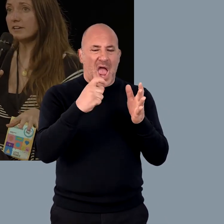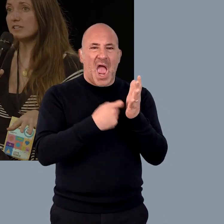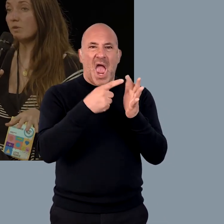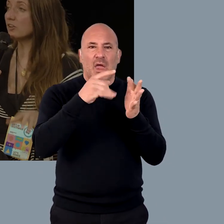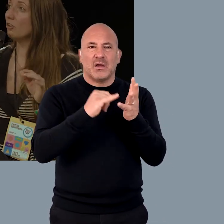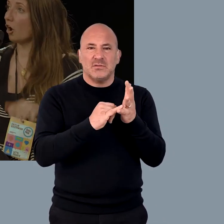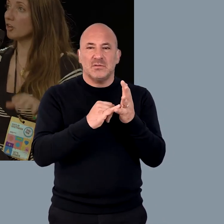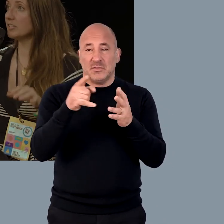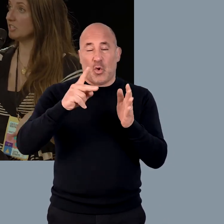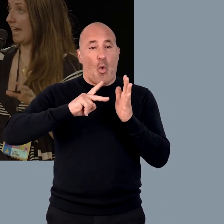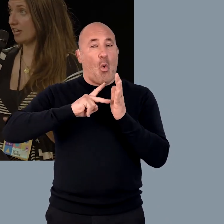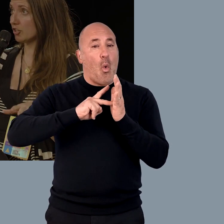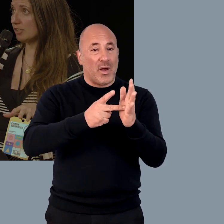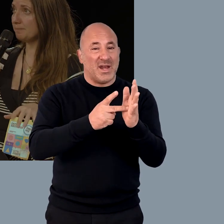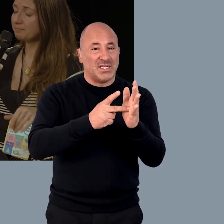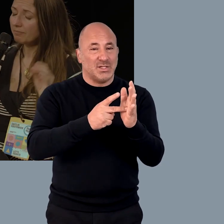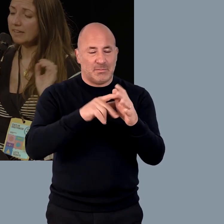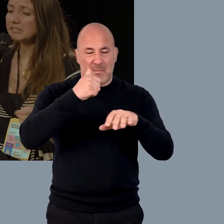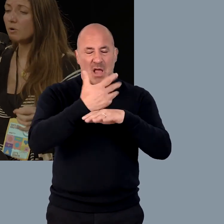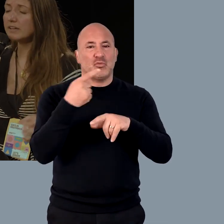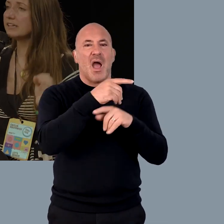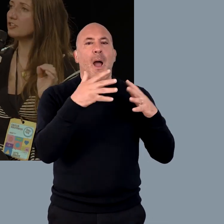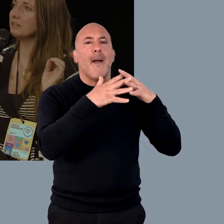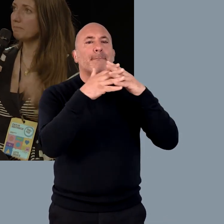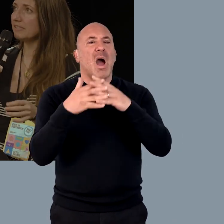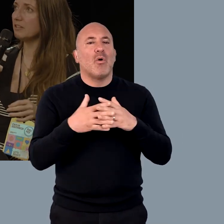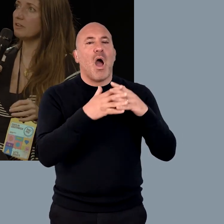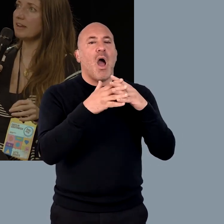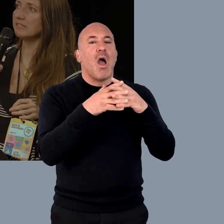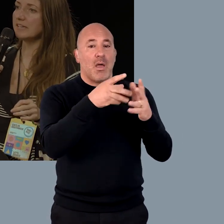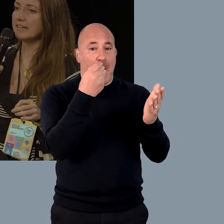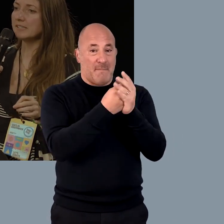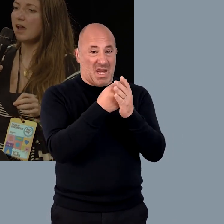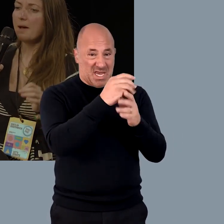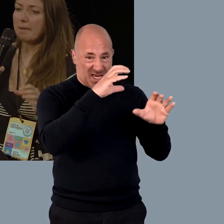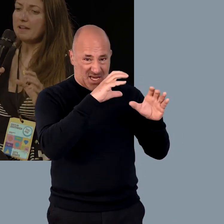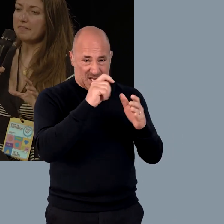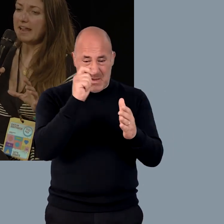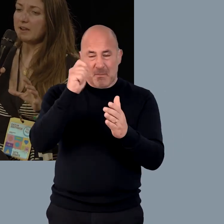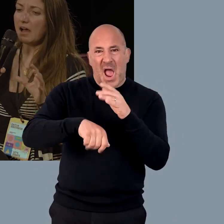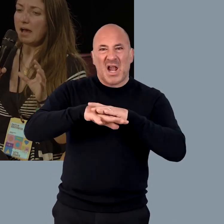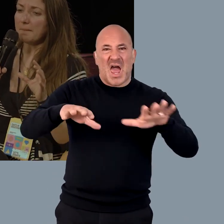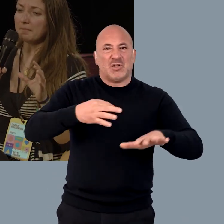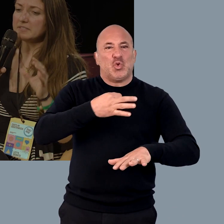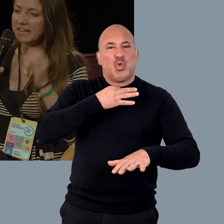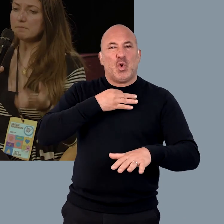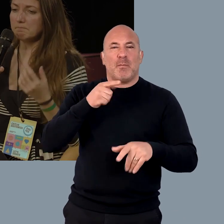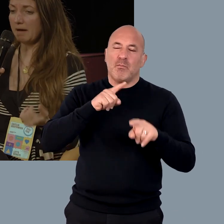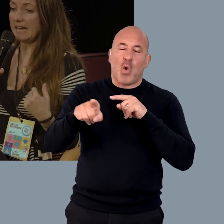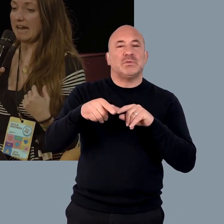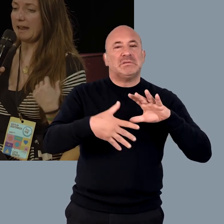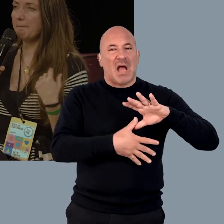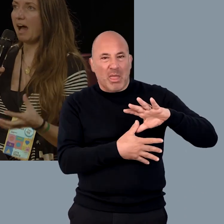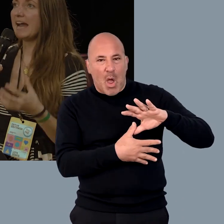personal favorite is one called Art to Acres. It's an organization, they're based in the United States, but they